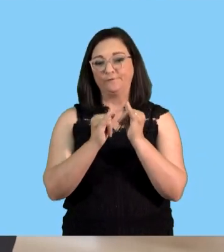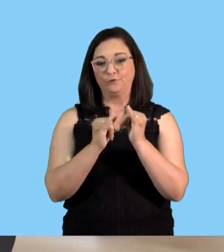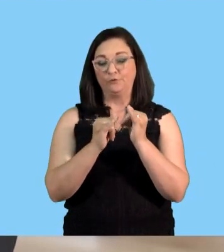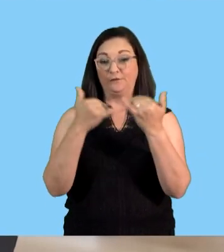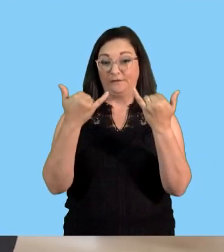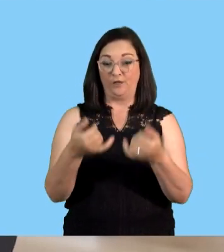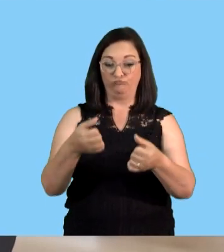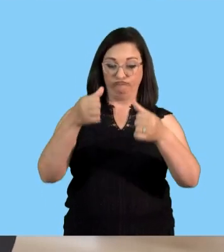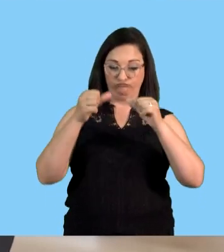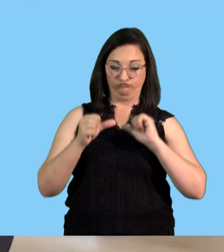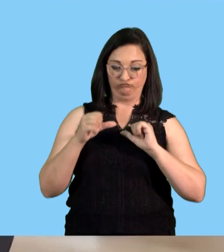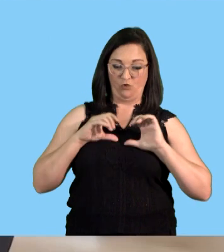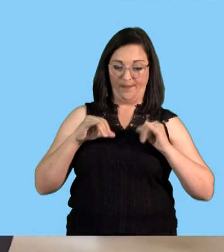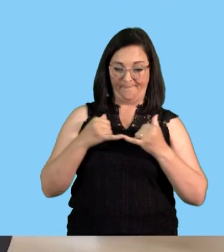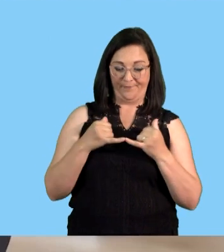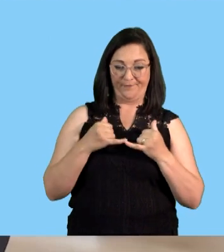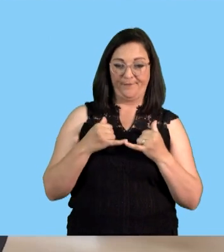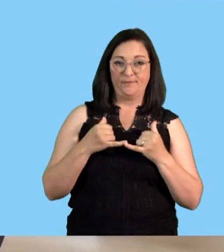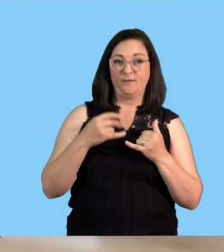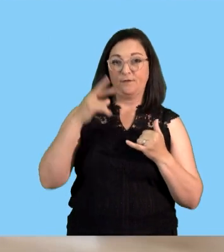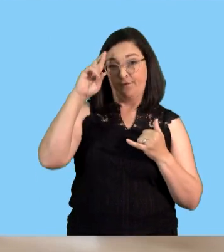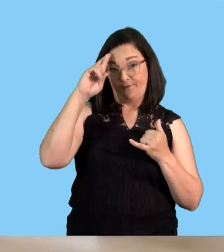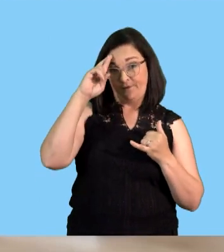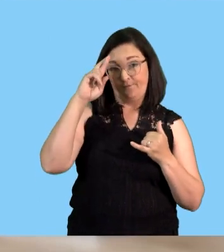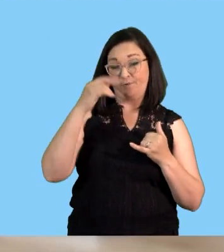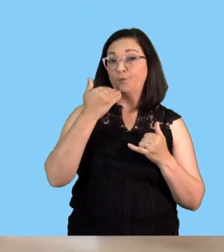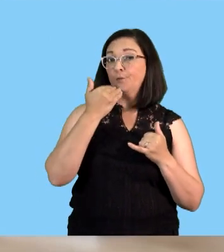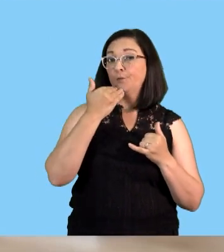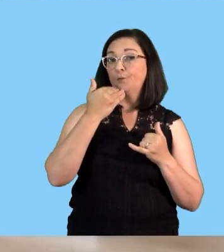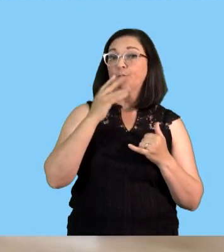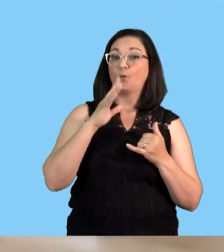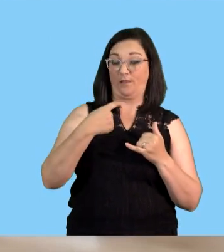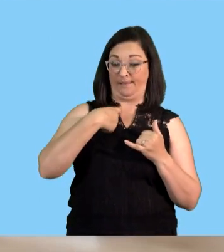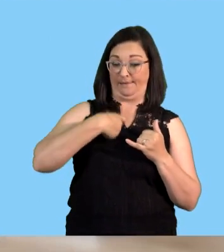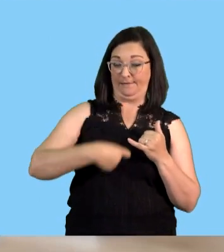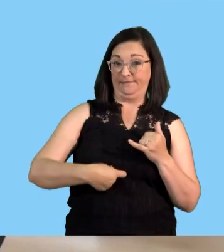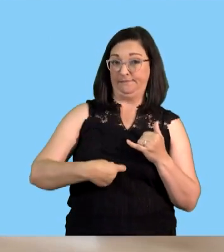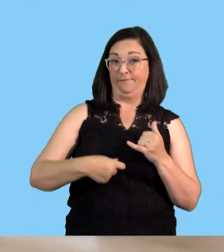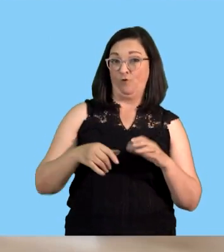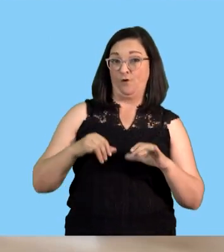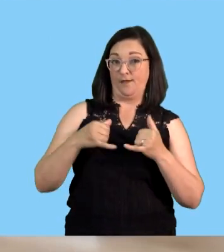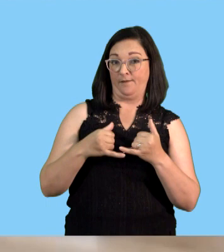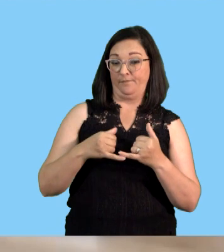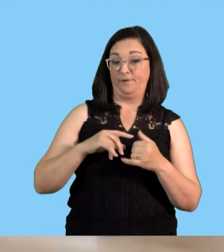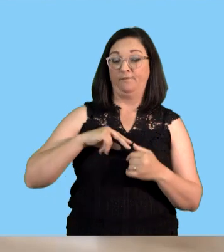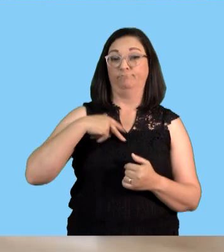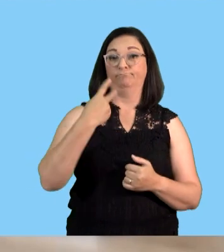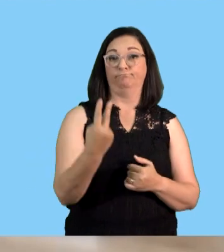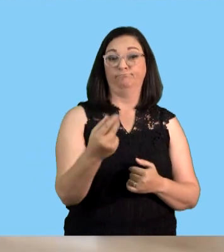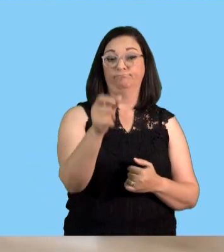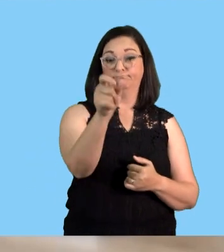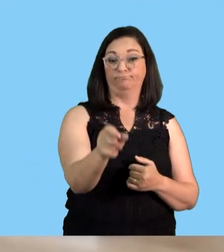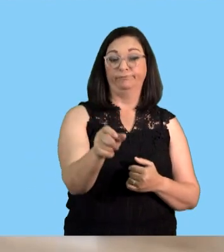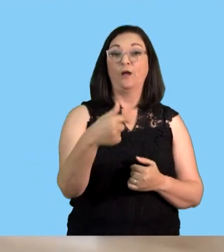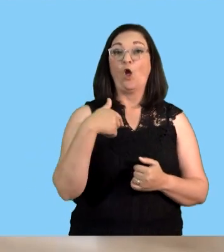the interviewer. So who is the interviewer? Remember, it's the person that is going to be interviewing you, the potential